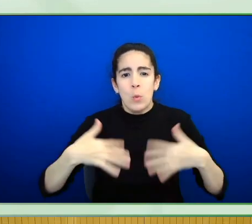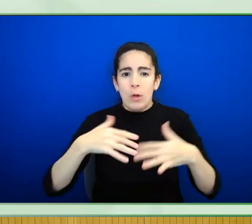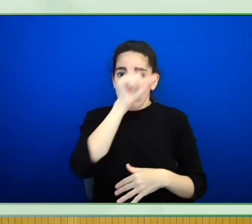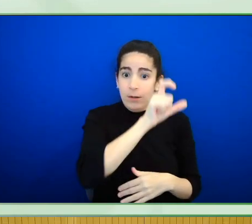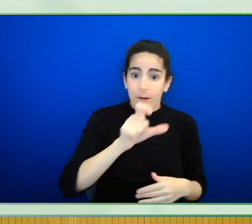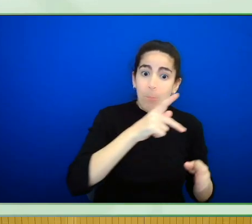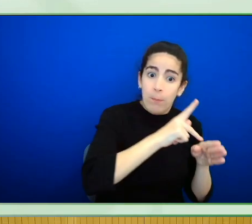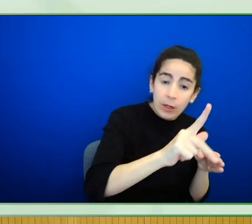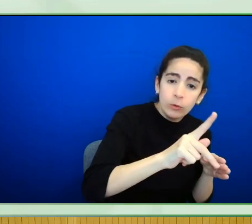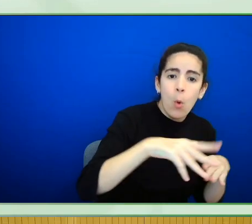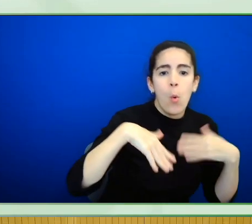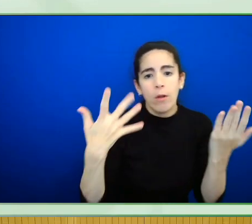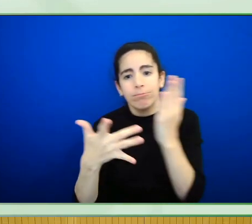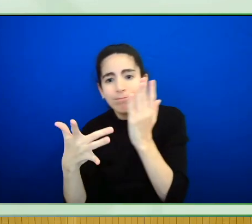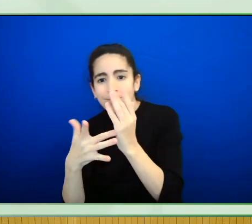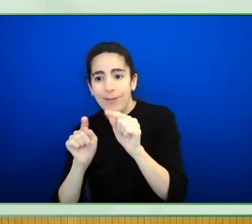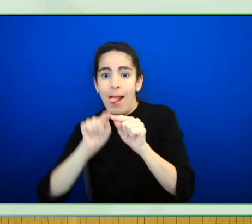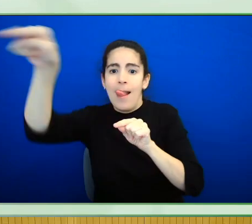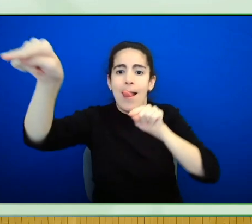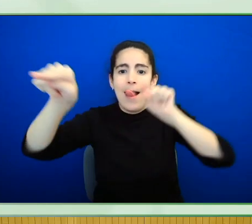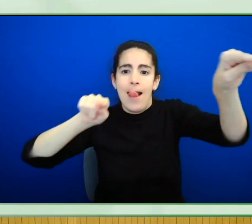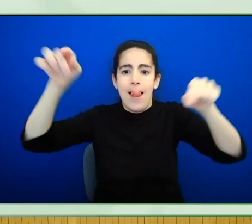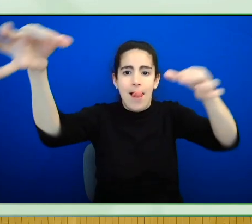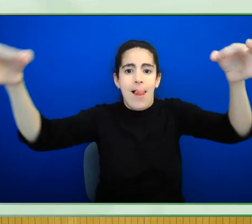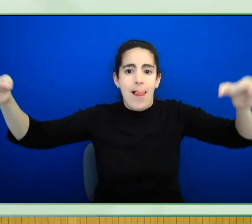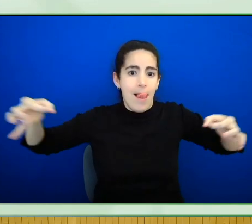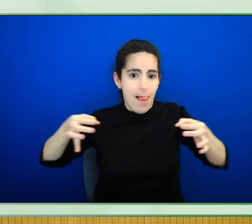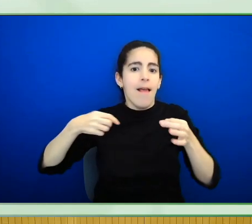2022, until last year, we feed